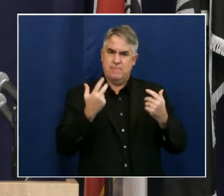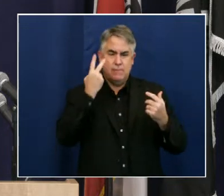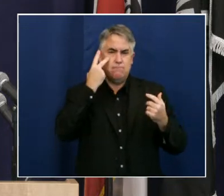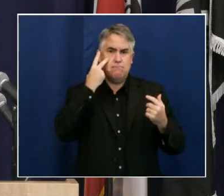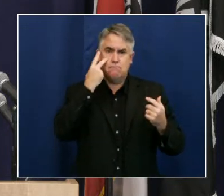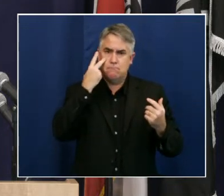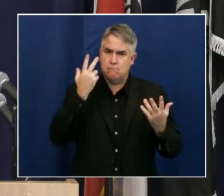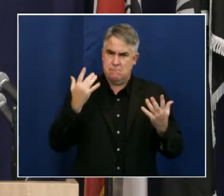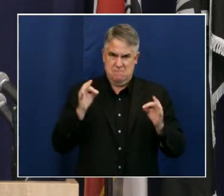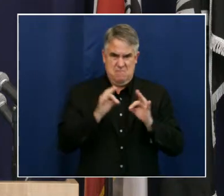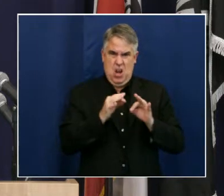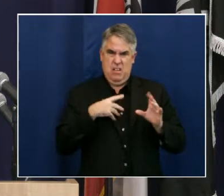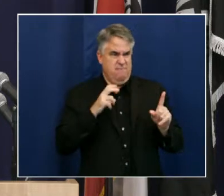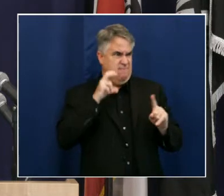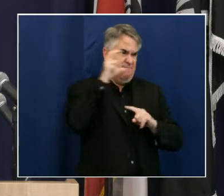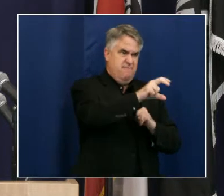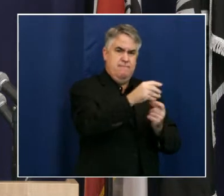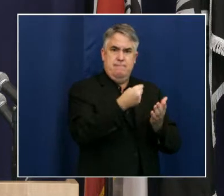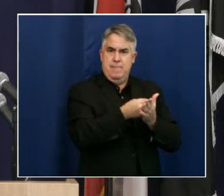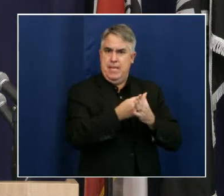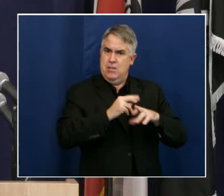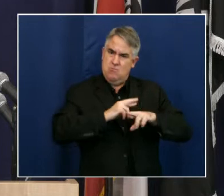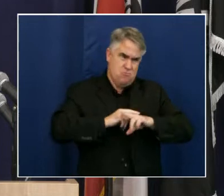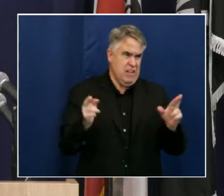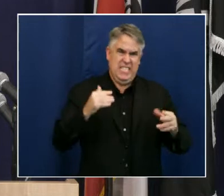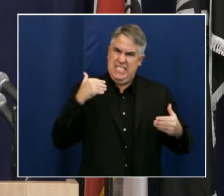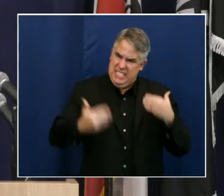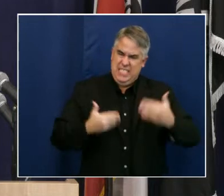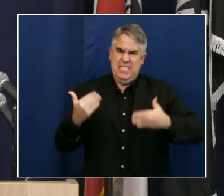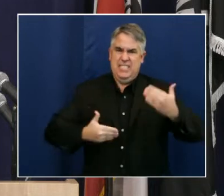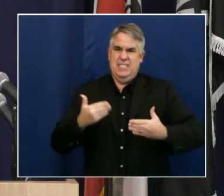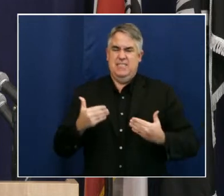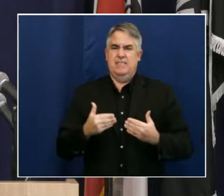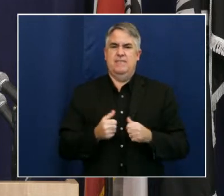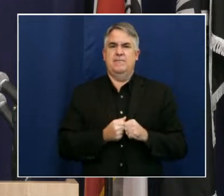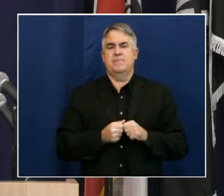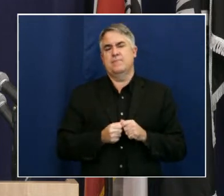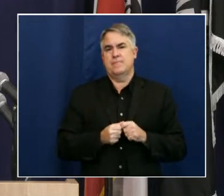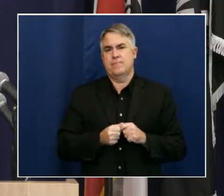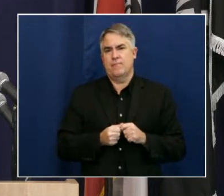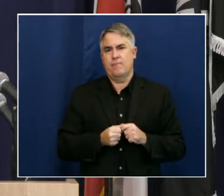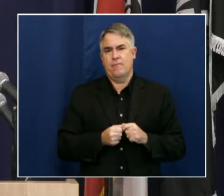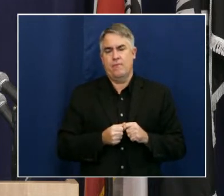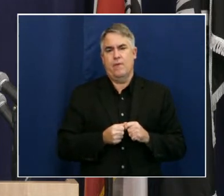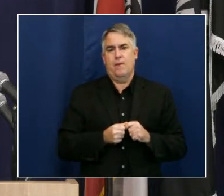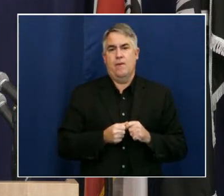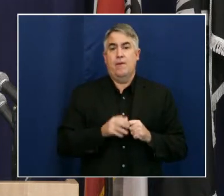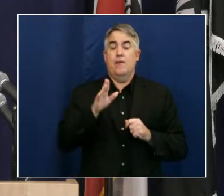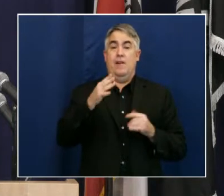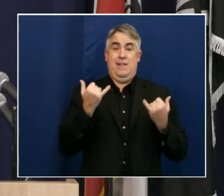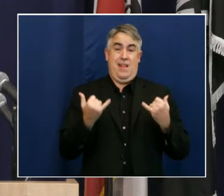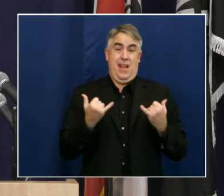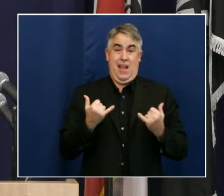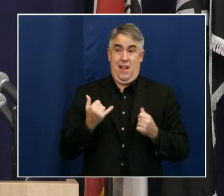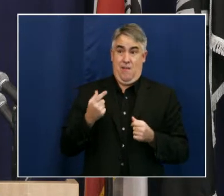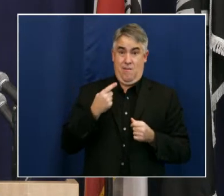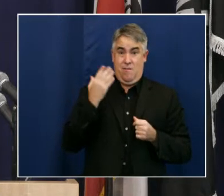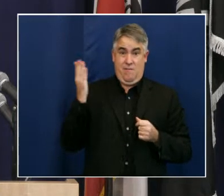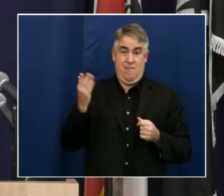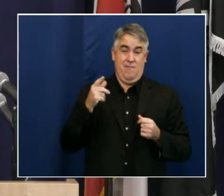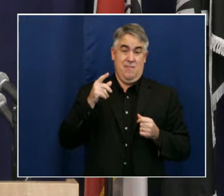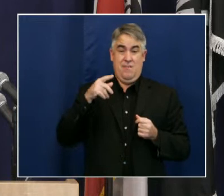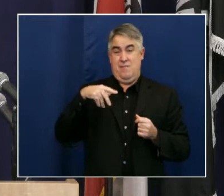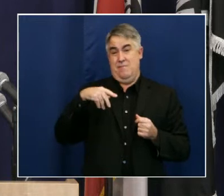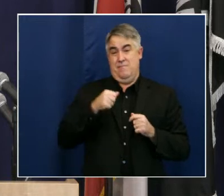investment. A couple pieces of it, which you will see, is the concept of the vaccination superstation. The one at Petco